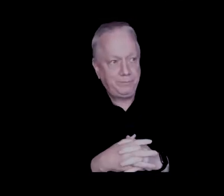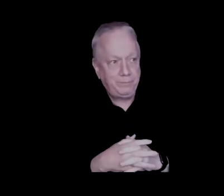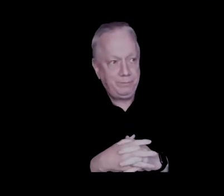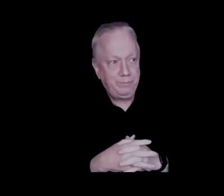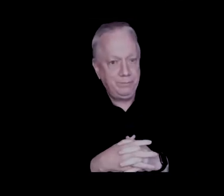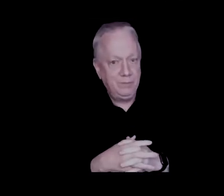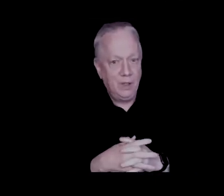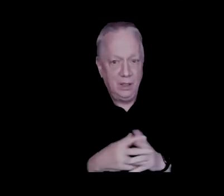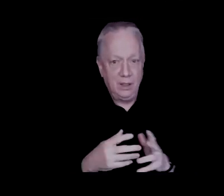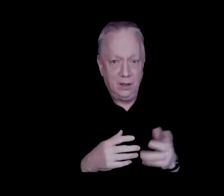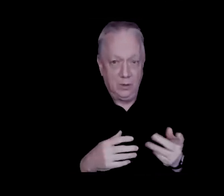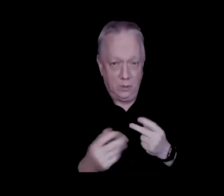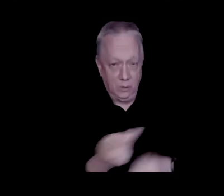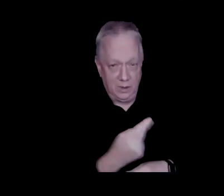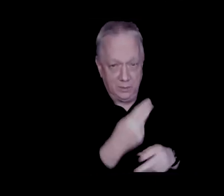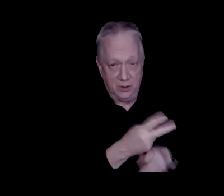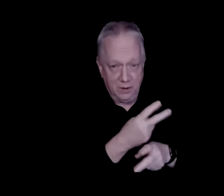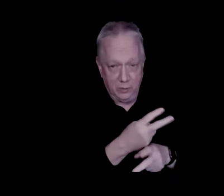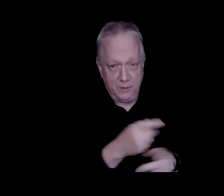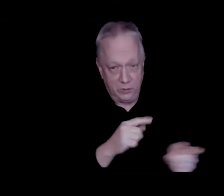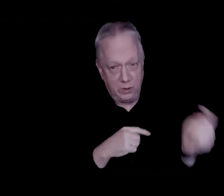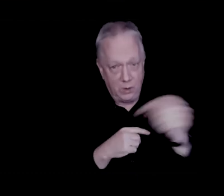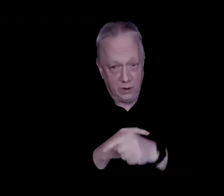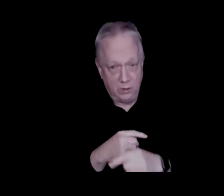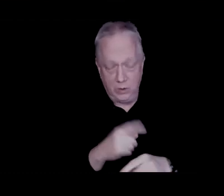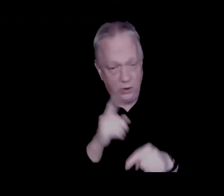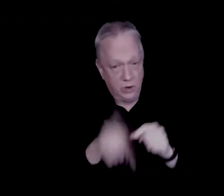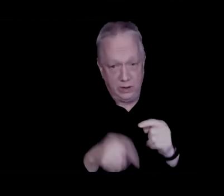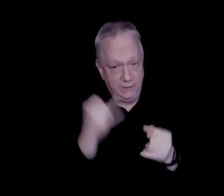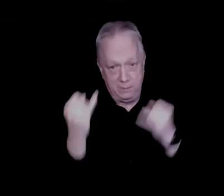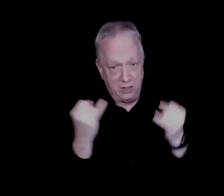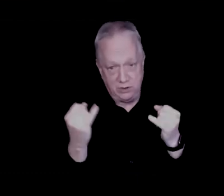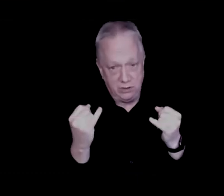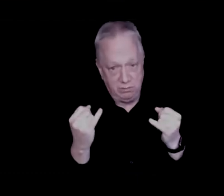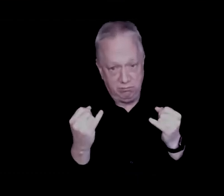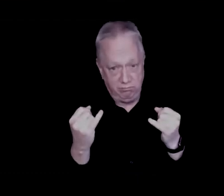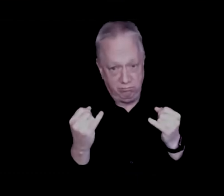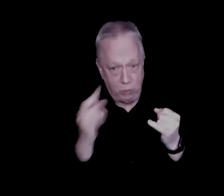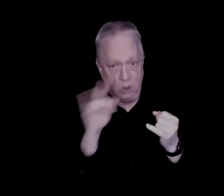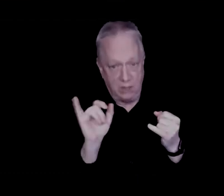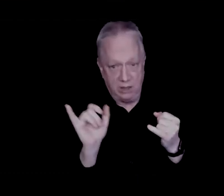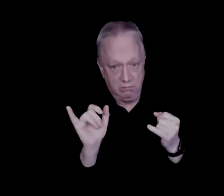We can, before to go there, we could not imagine